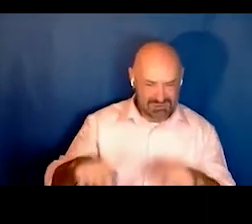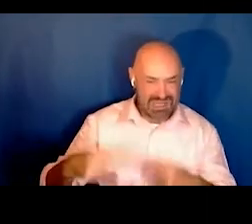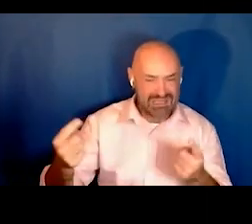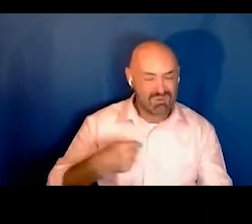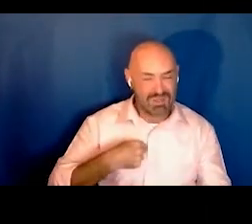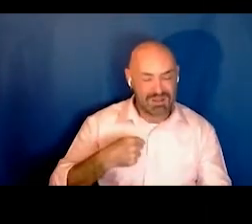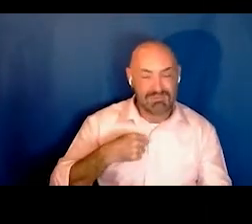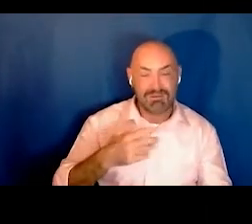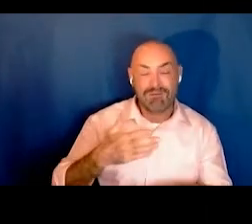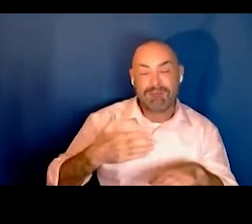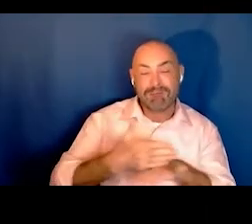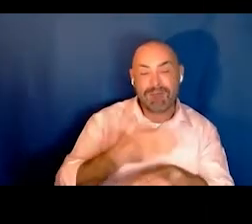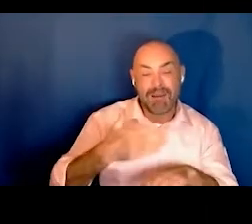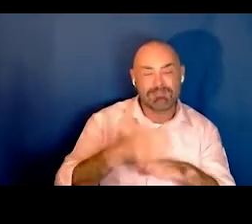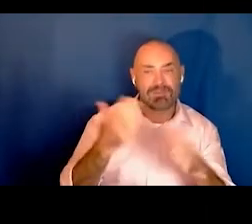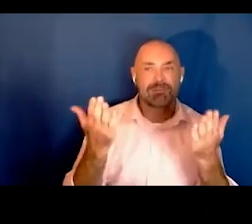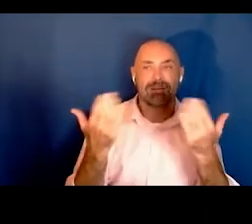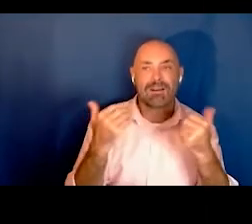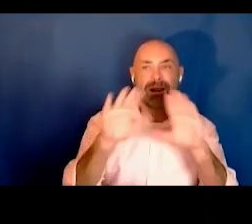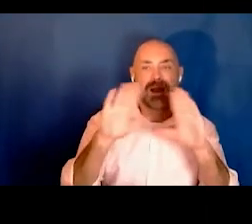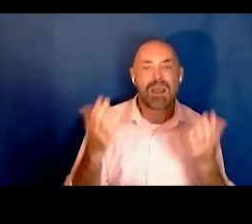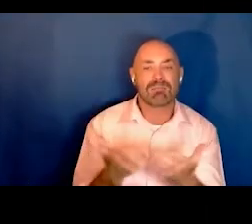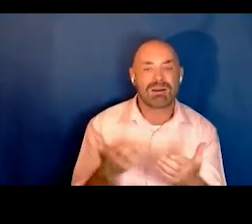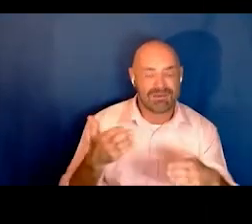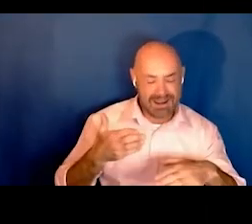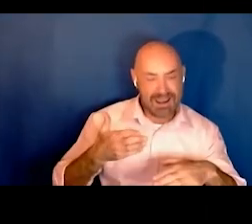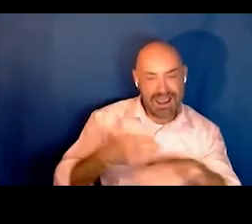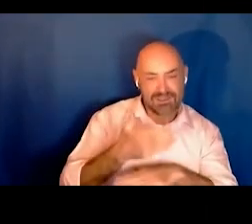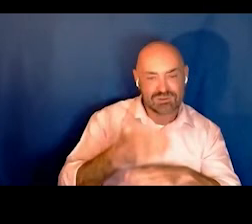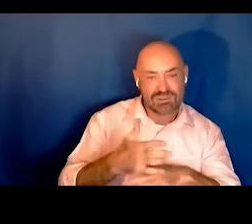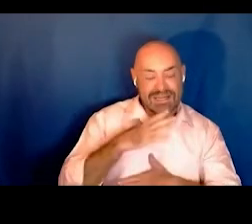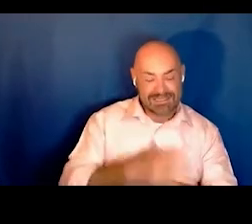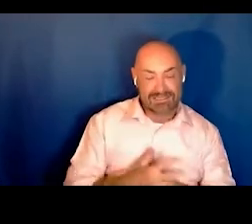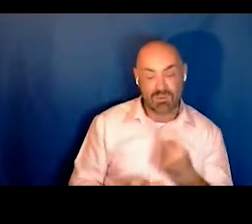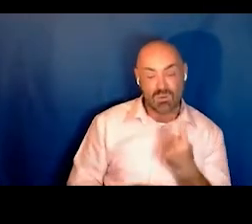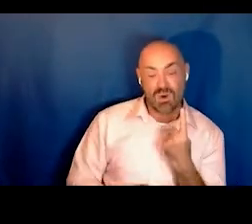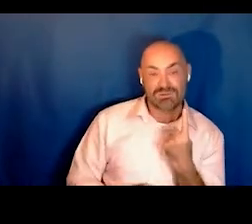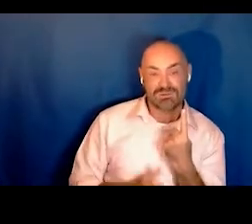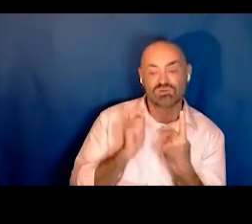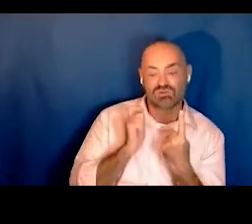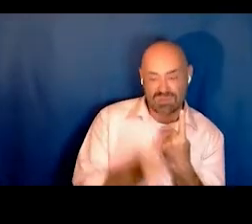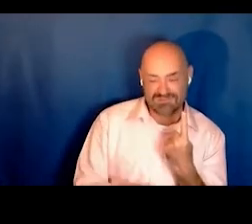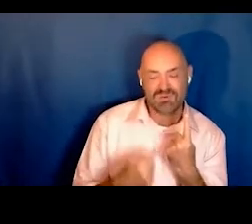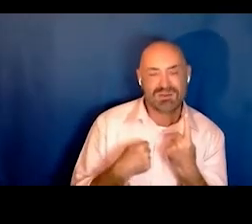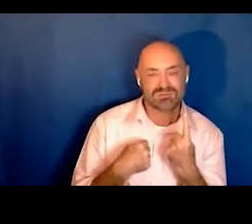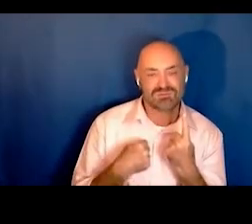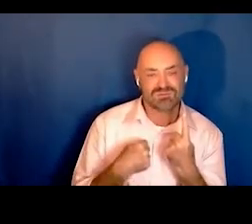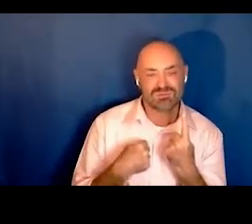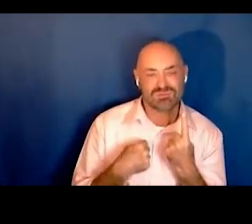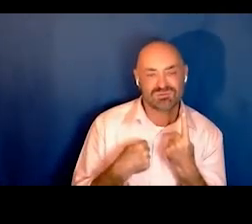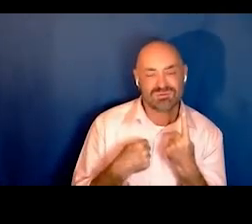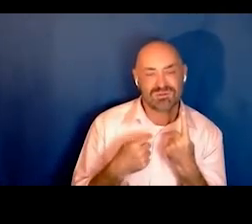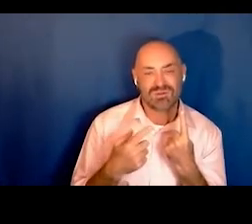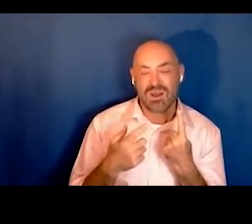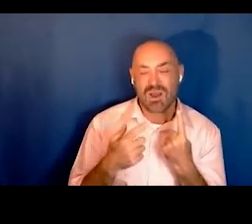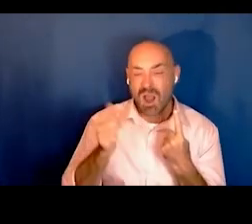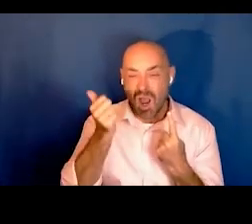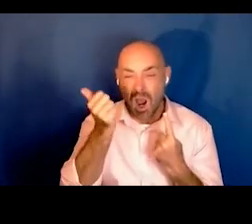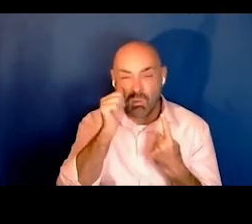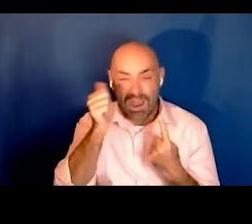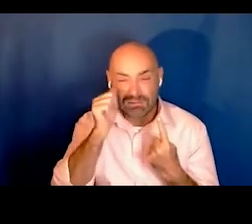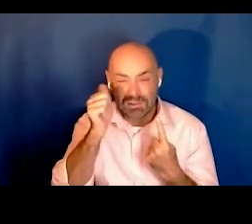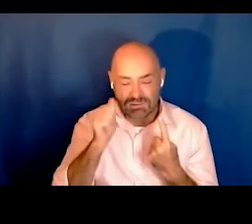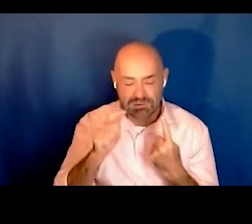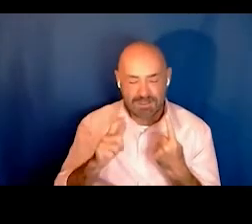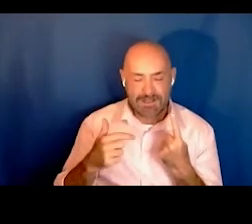climate action has to follow from an individual transformation. We need to move from awareness to having a space